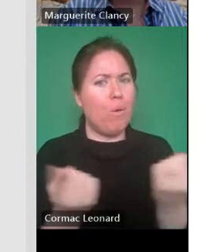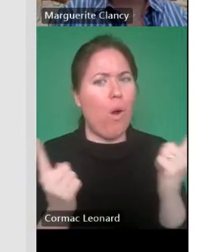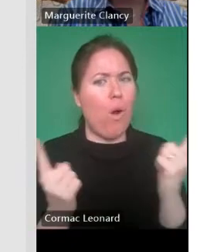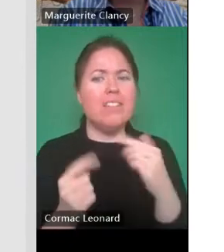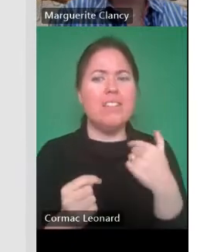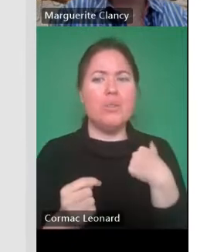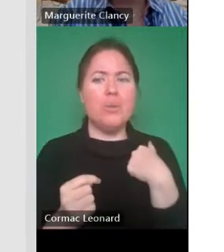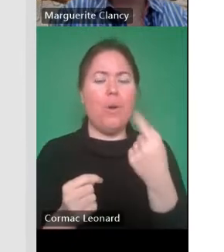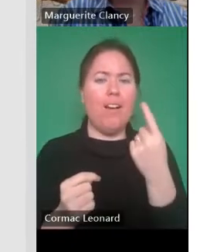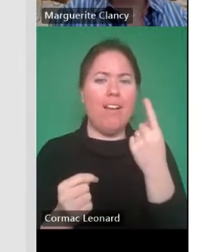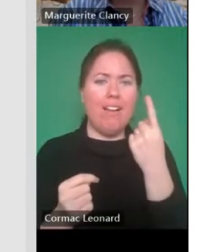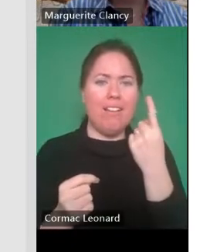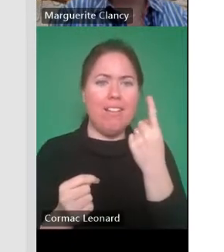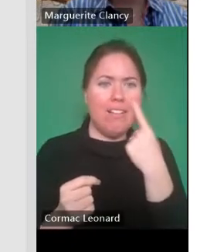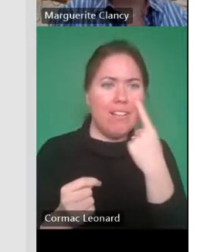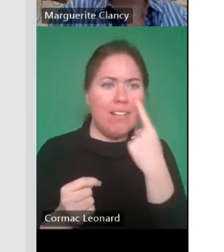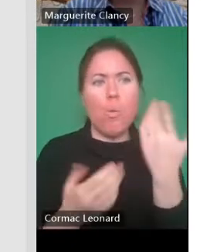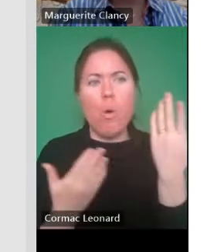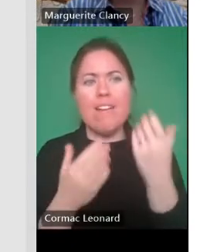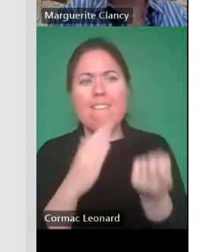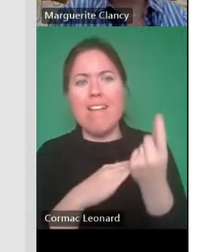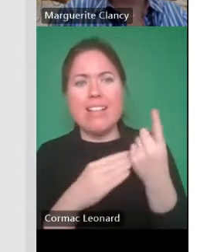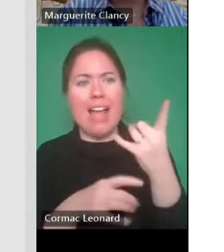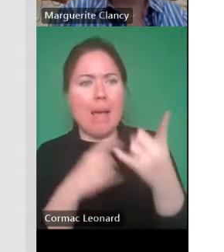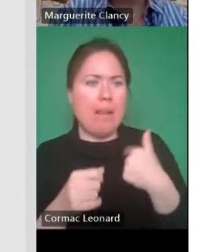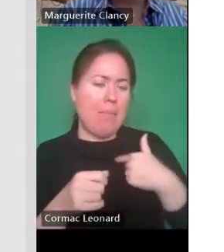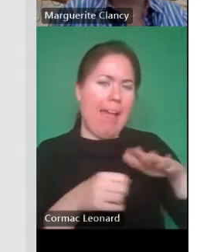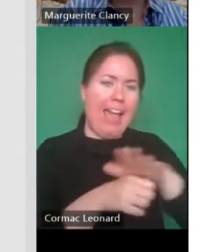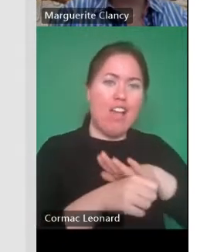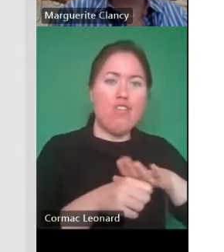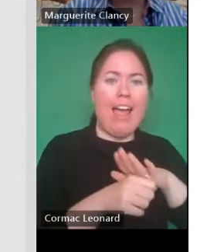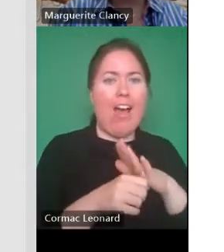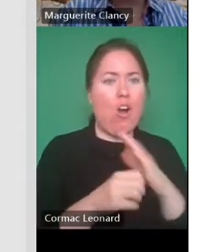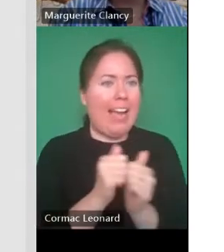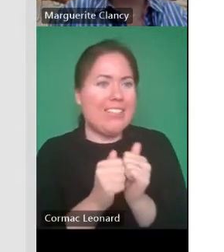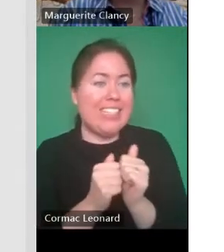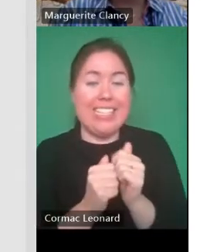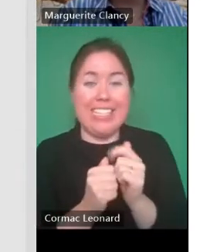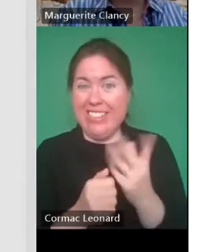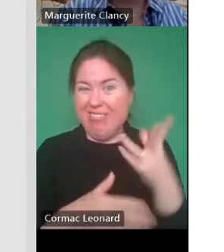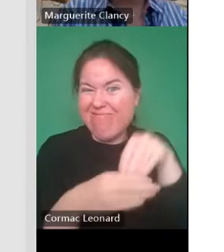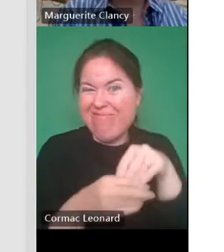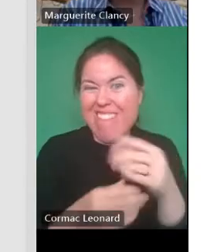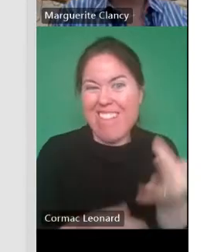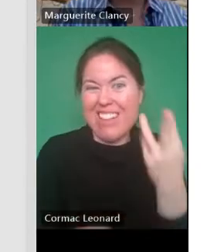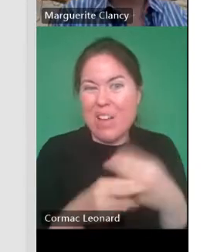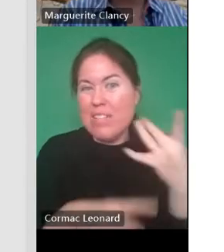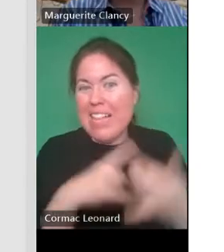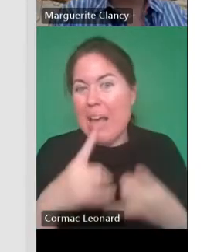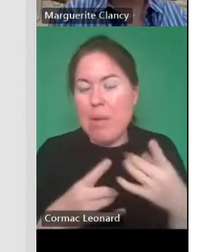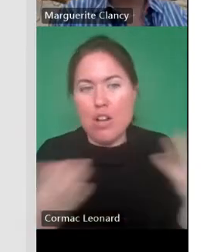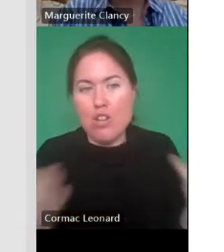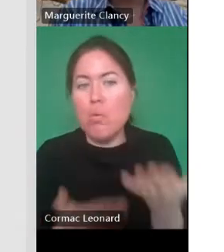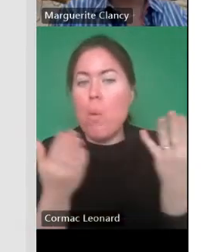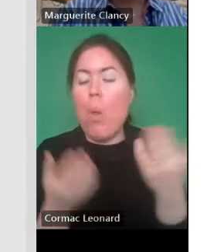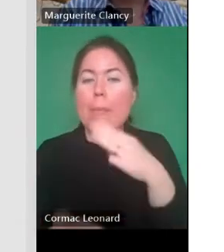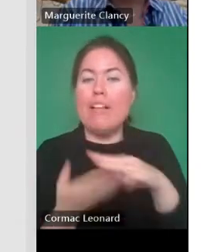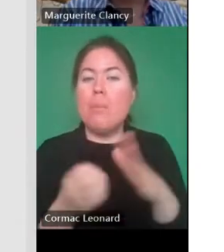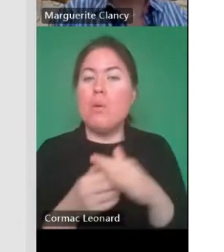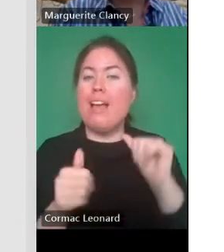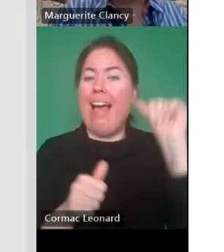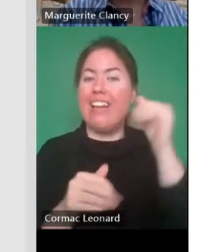up if there's events in your area or activities in your area. Get involved, find out what's going on, promote the message of adult